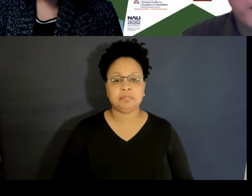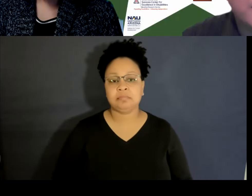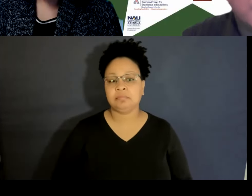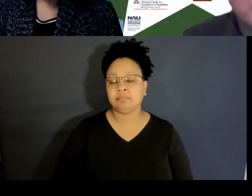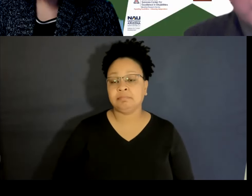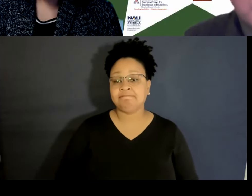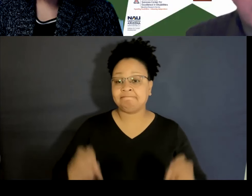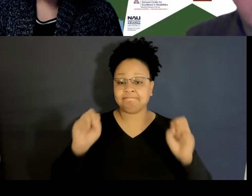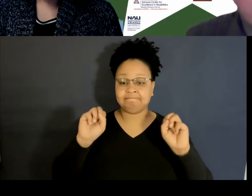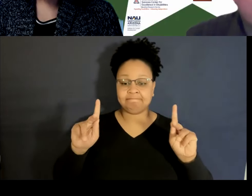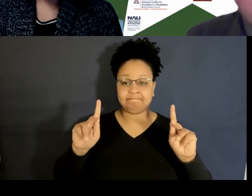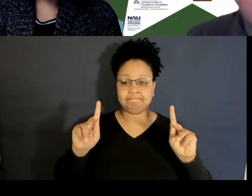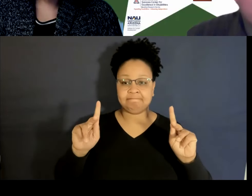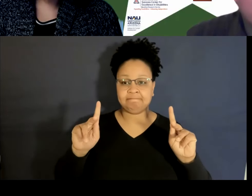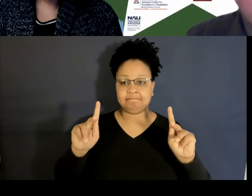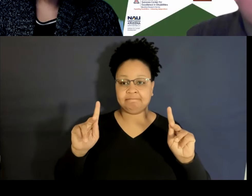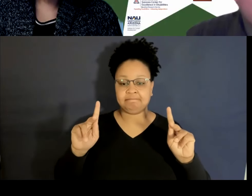All right, it looks like